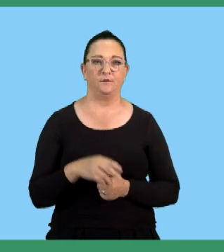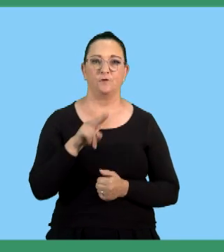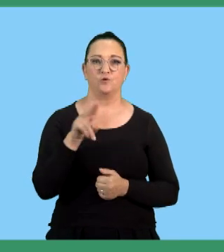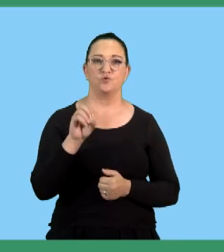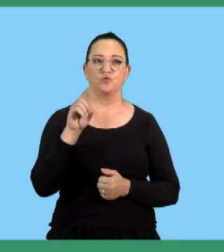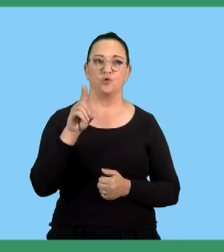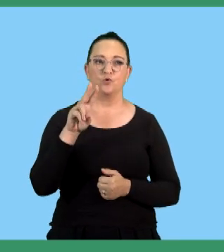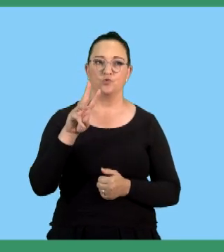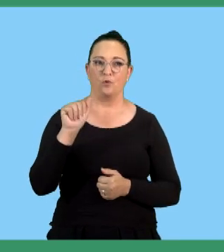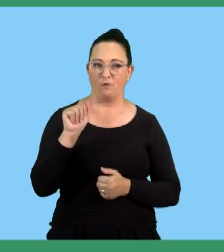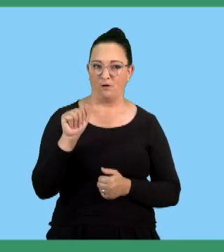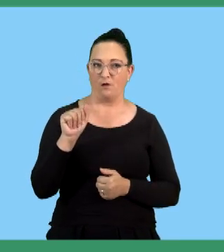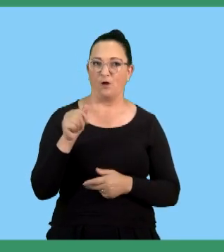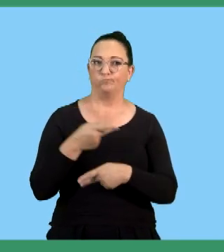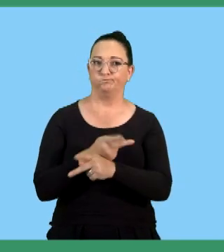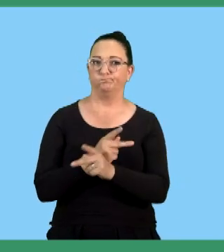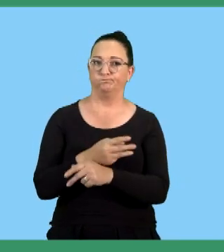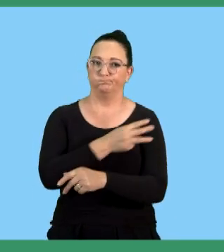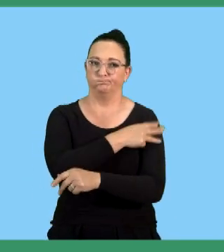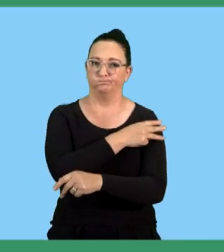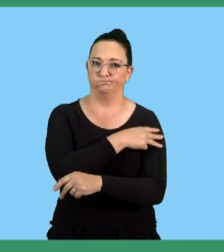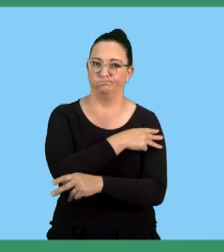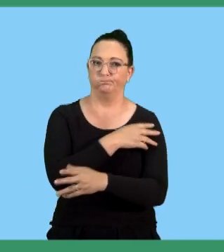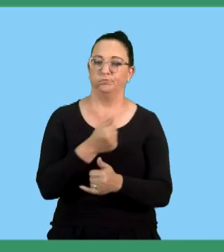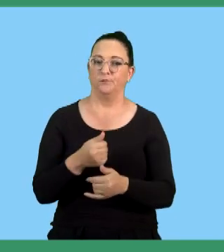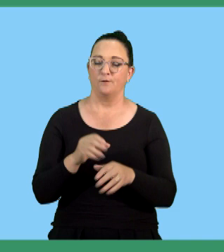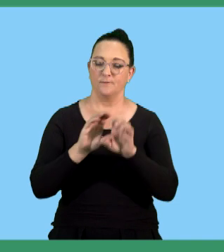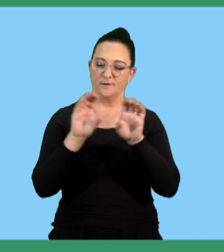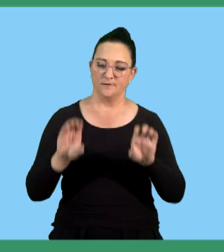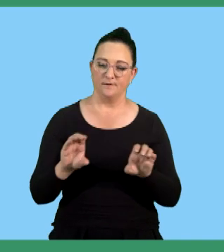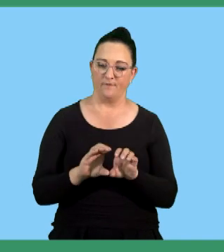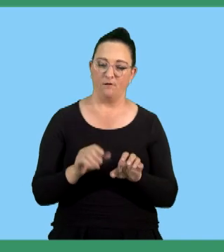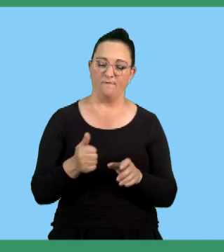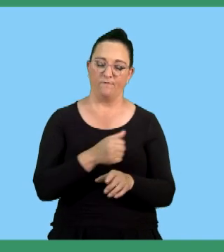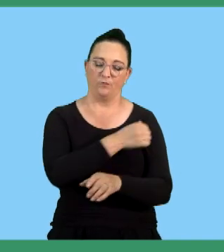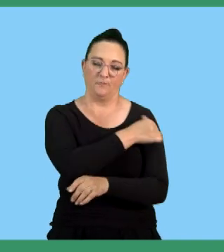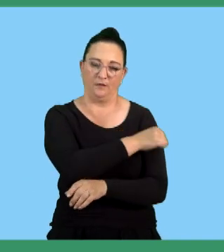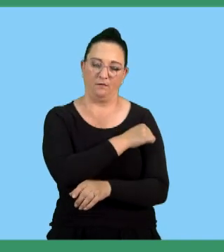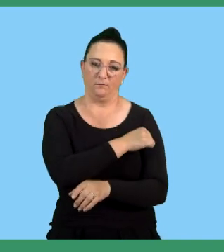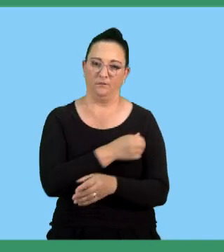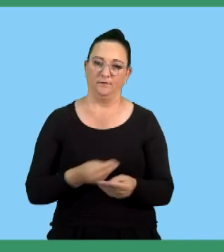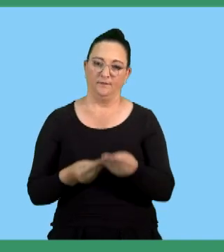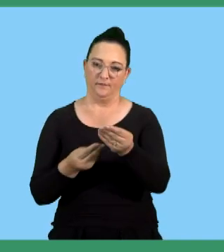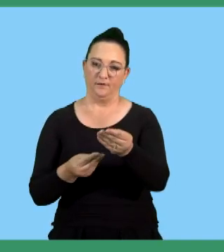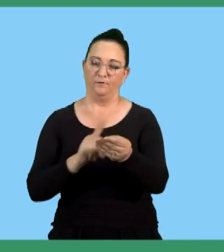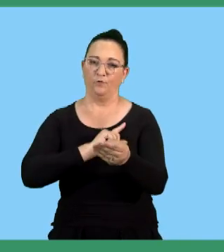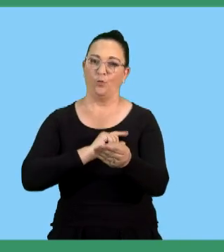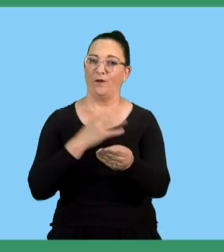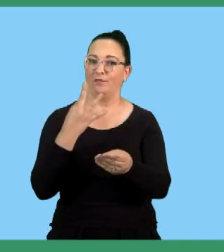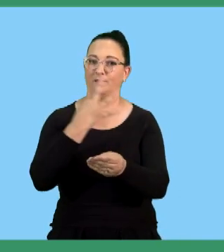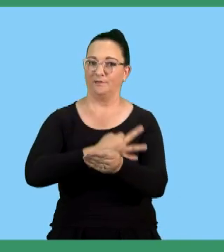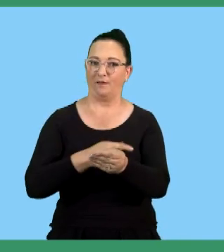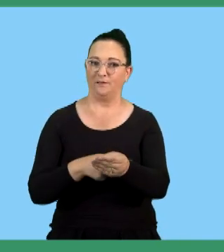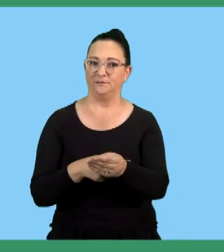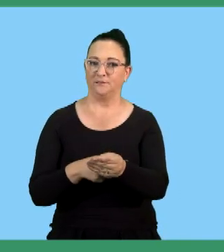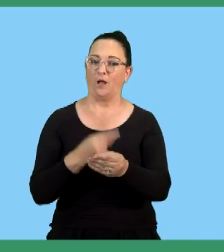Zodwa, the production manager, brought a medical certificate for taking 3 days off to recover